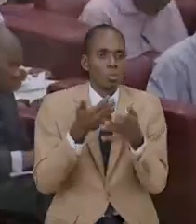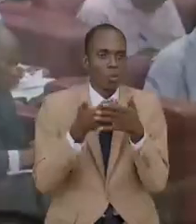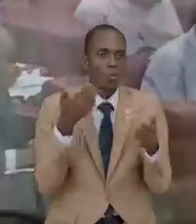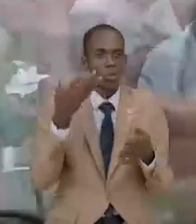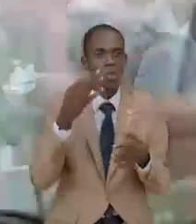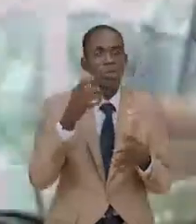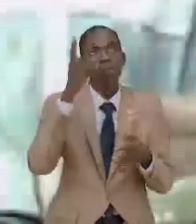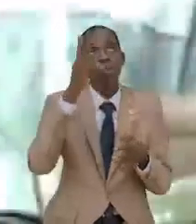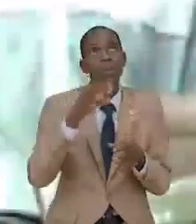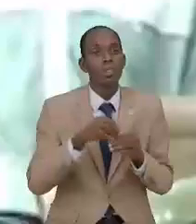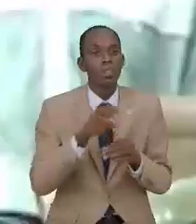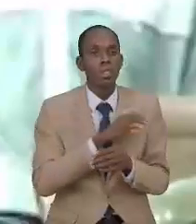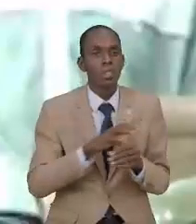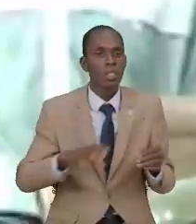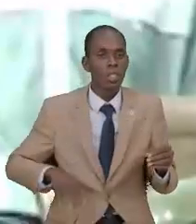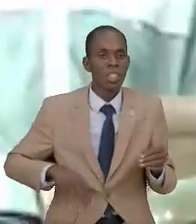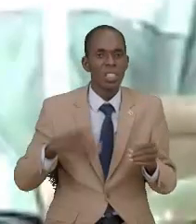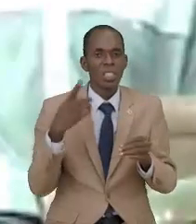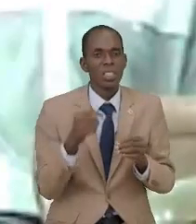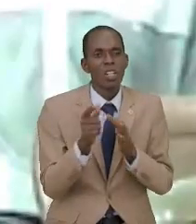the law which was